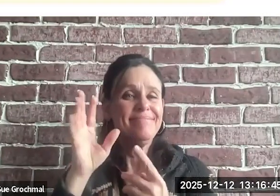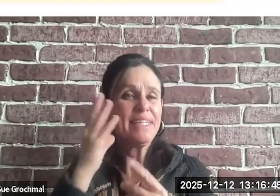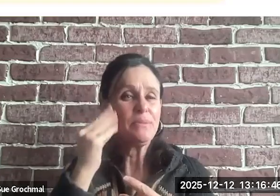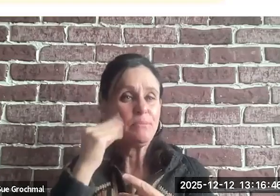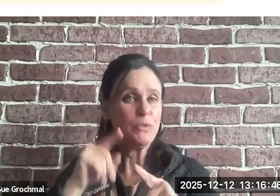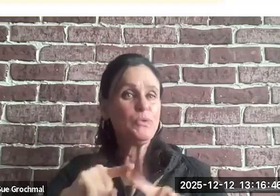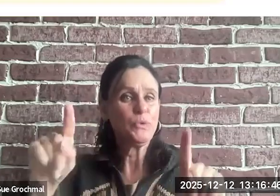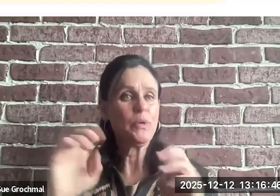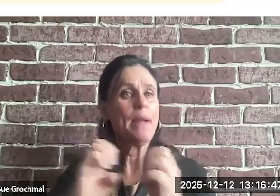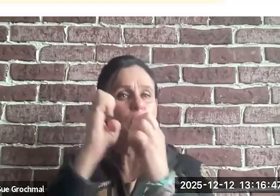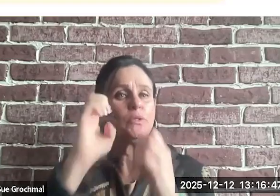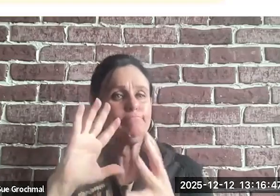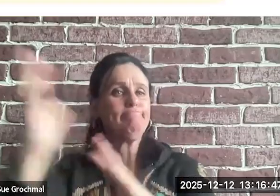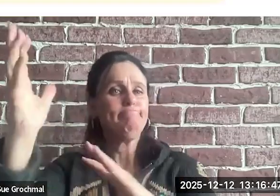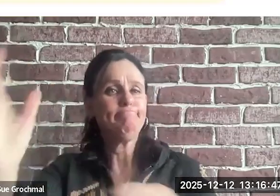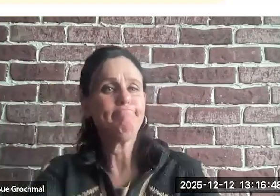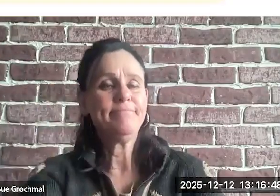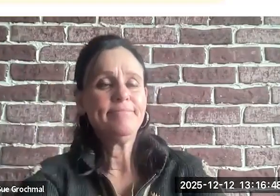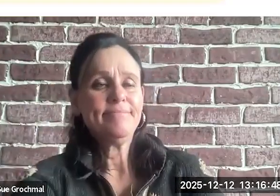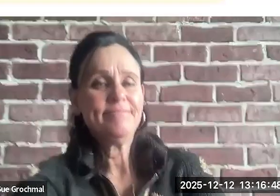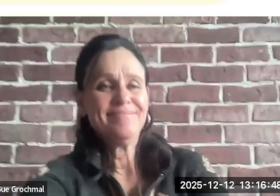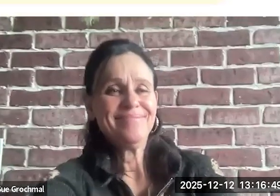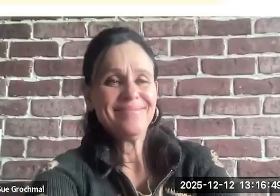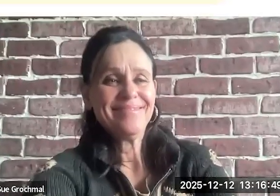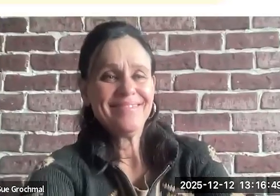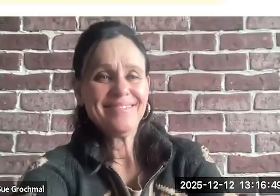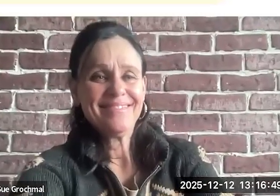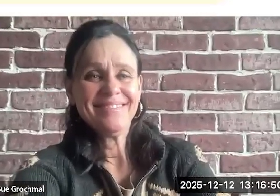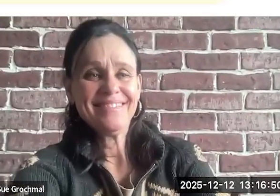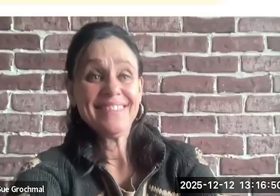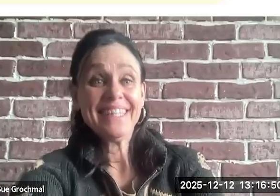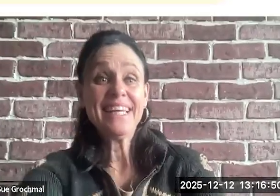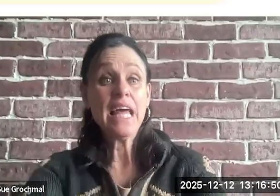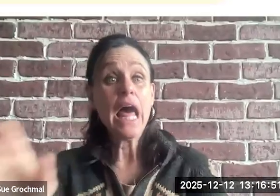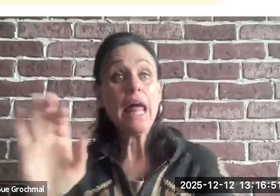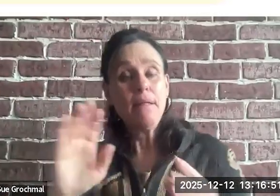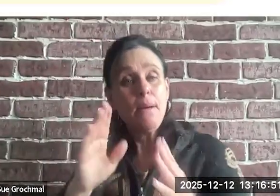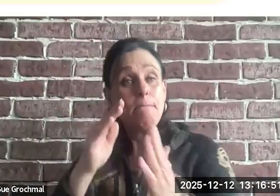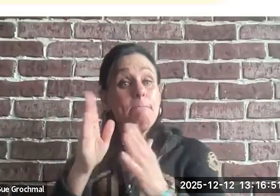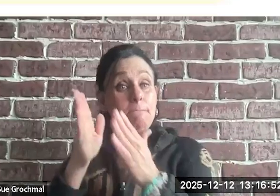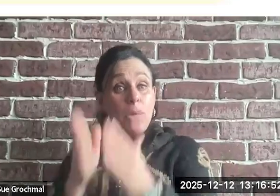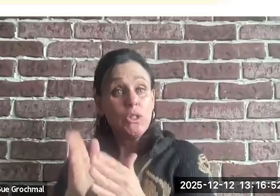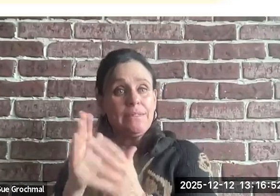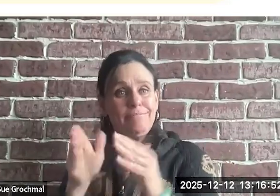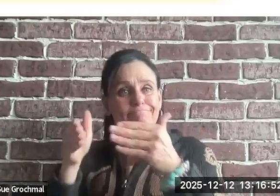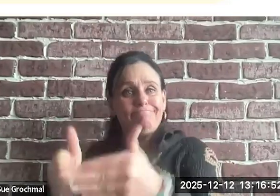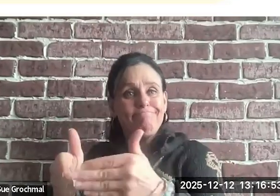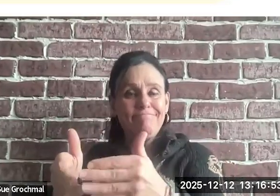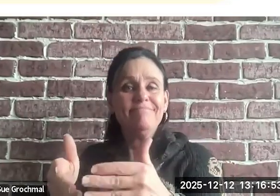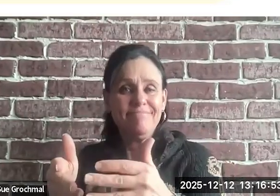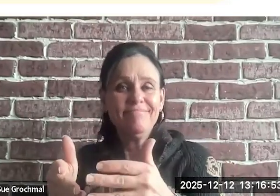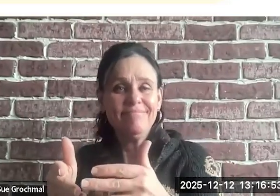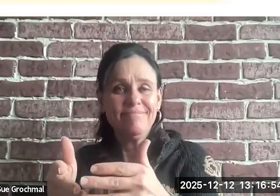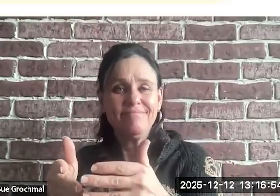emergencies. Second, the second framework is the person-centered emergency preparedness framework, which known